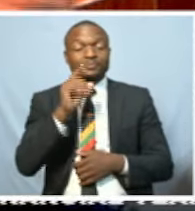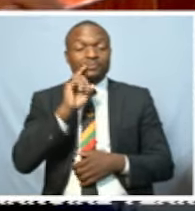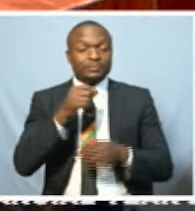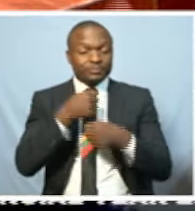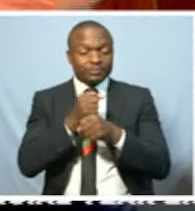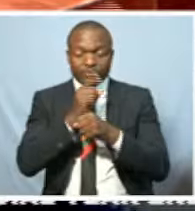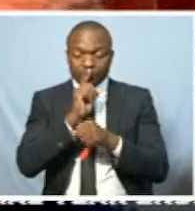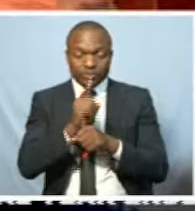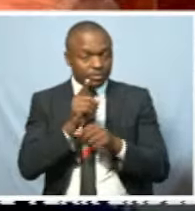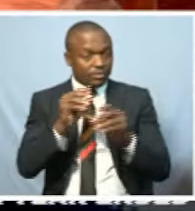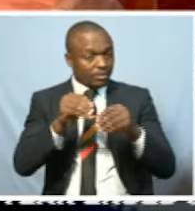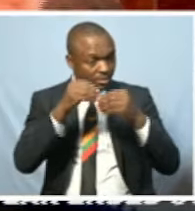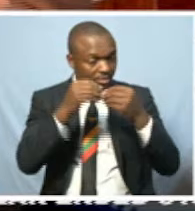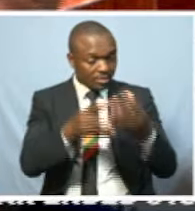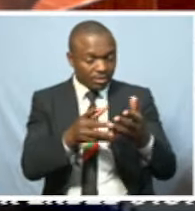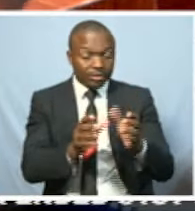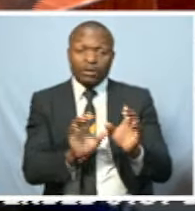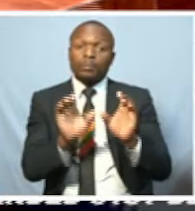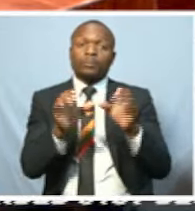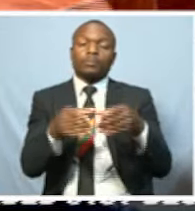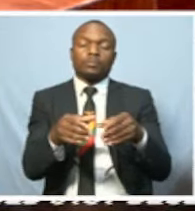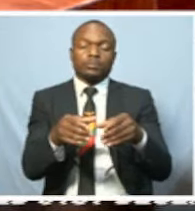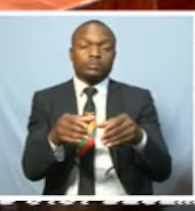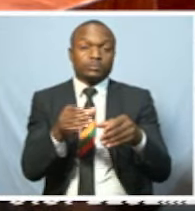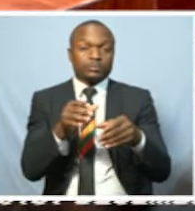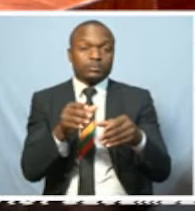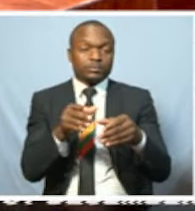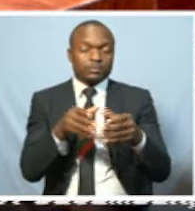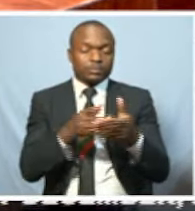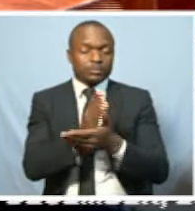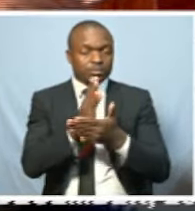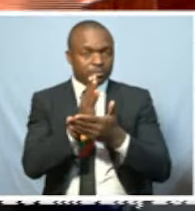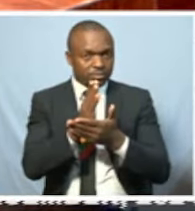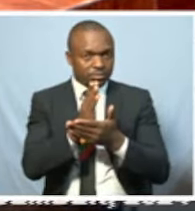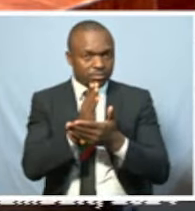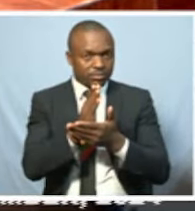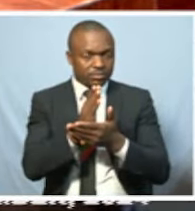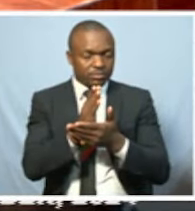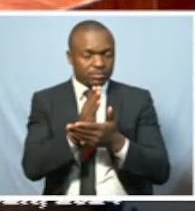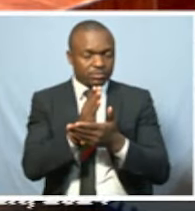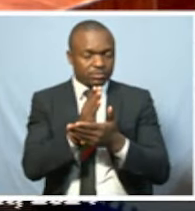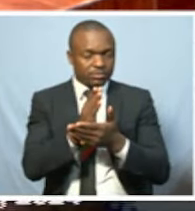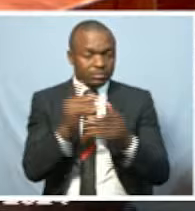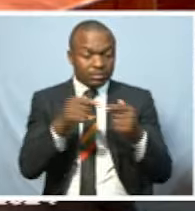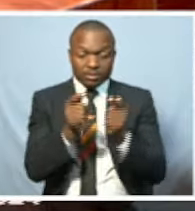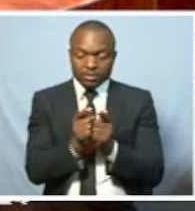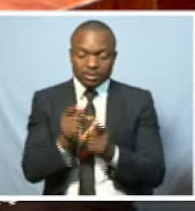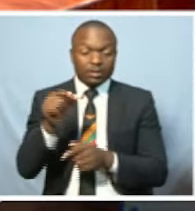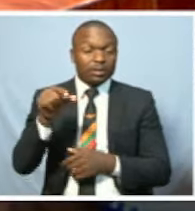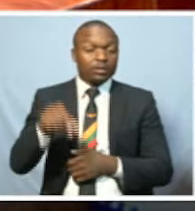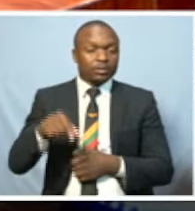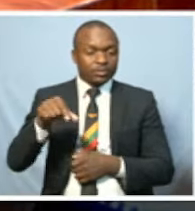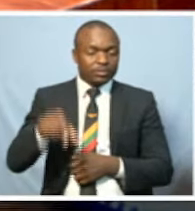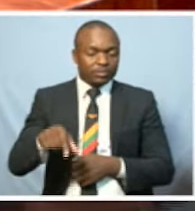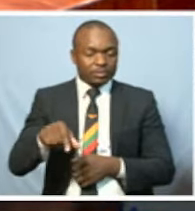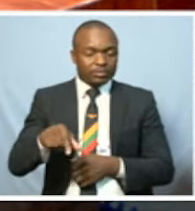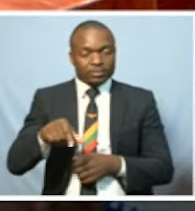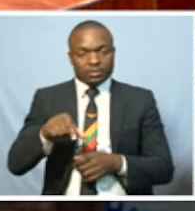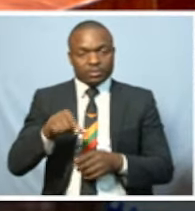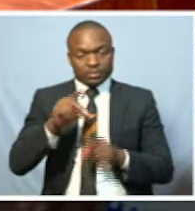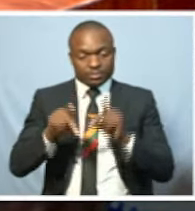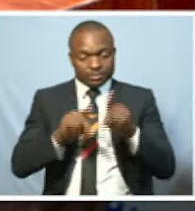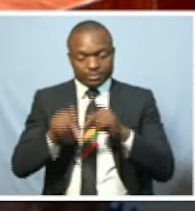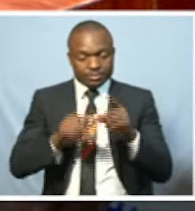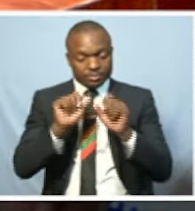that we give the councils the right cadre of professions, of professional people, so that they do